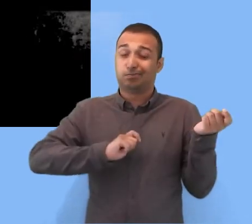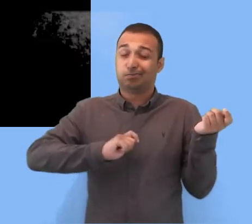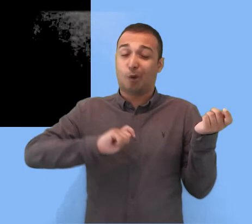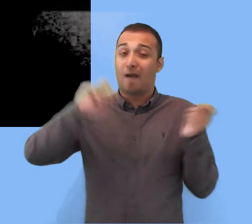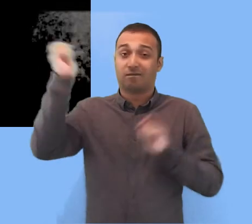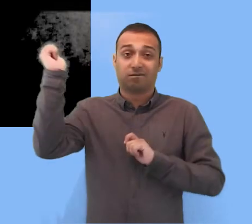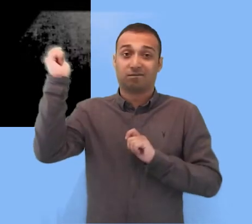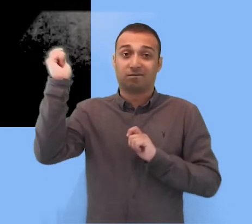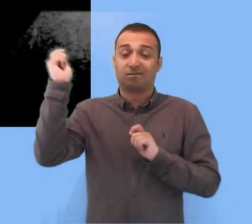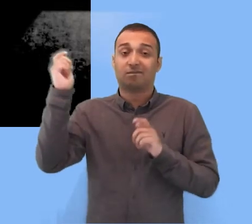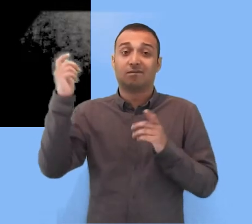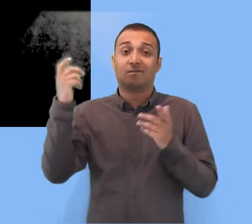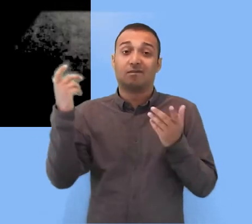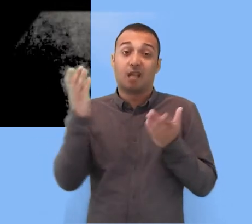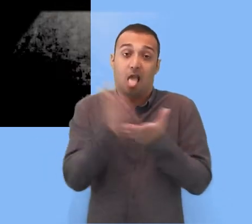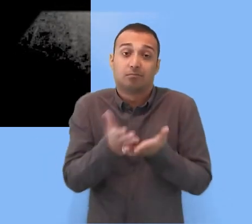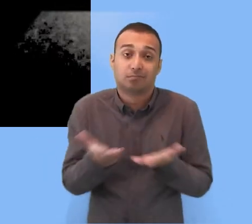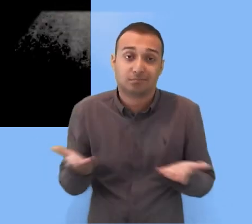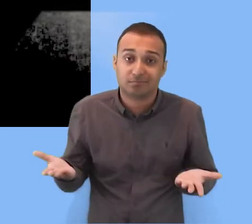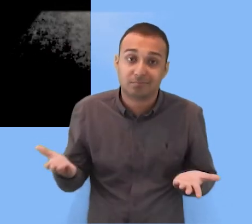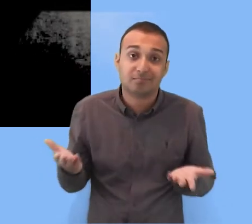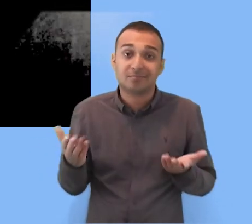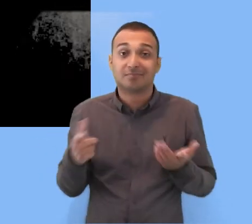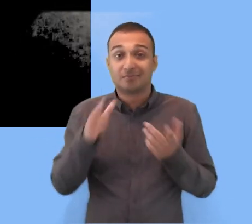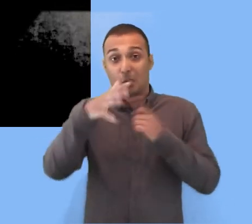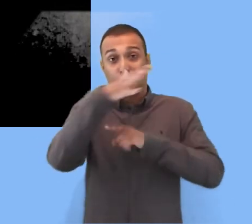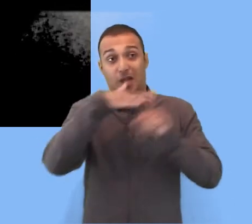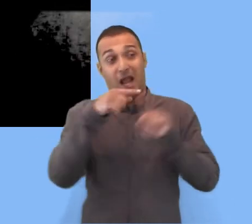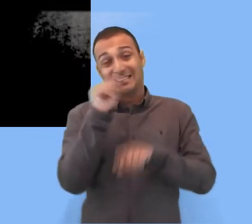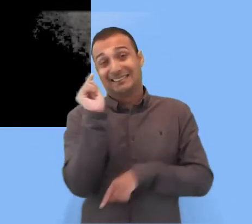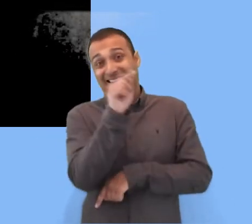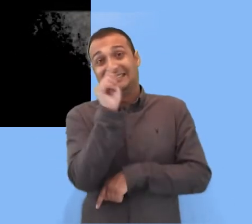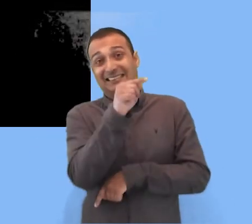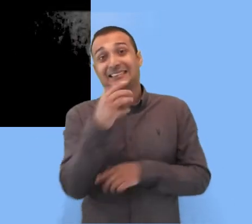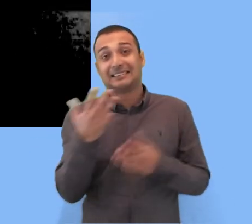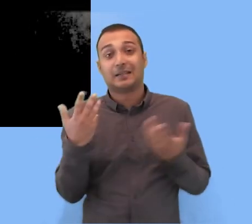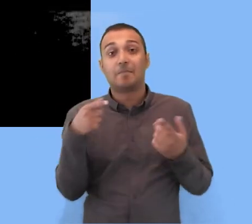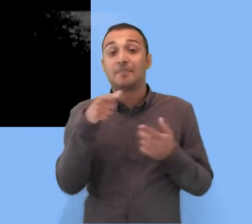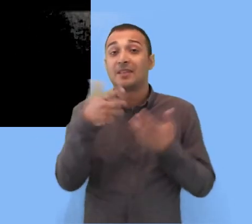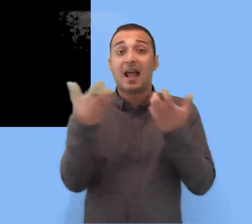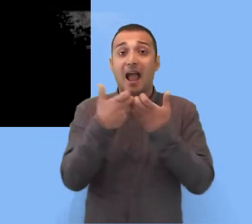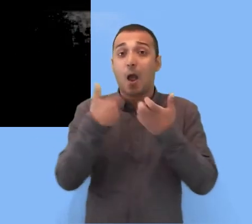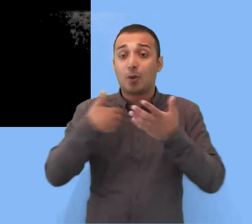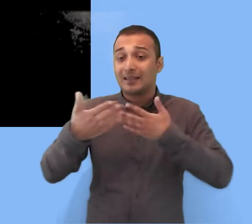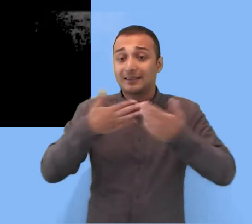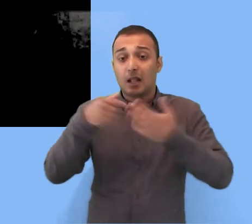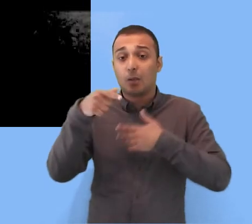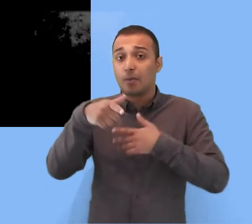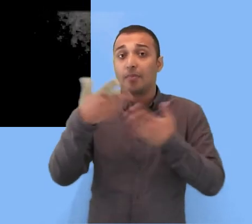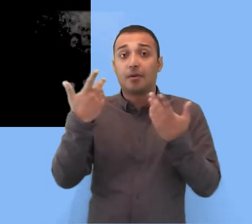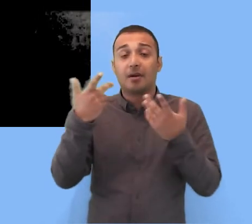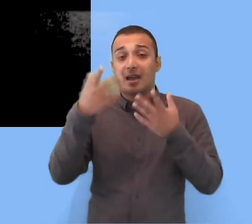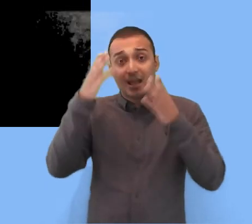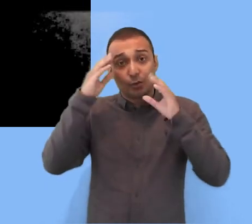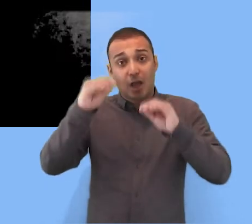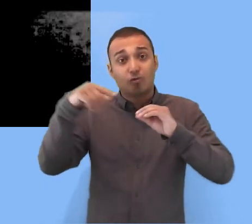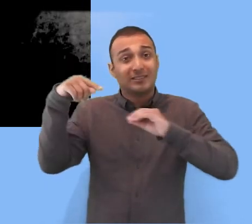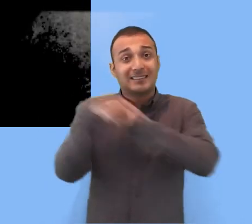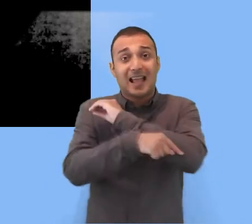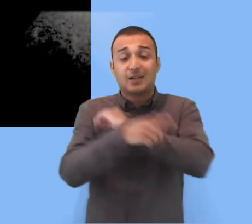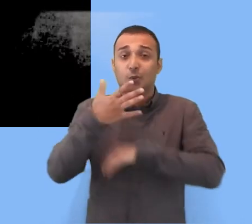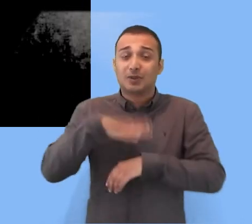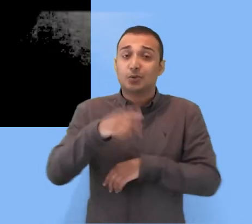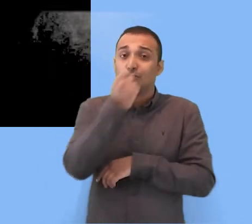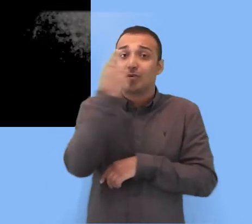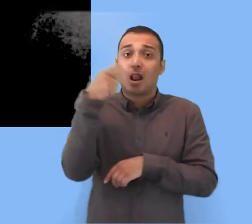sort of thing. To actually deal with the education debt, we need to realize that education and schooling don't operate outside of the